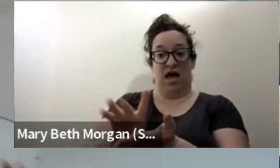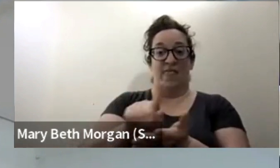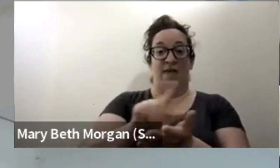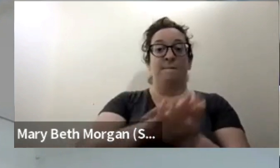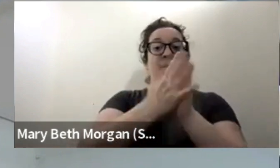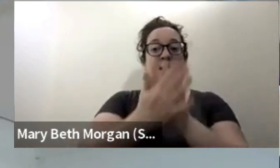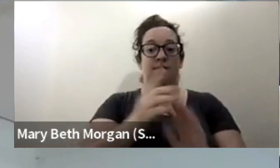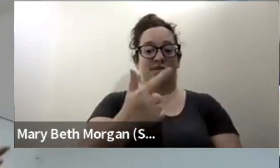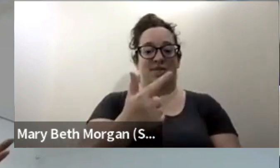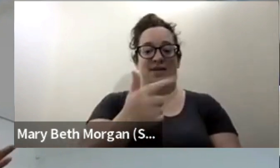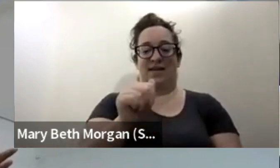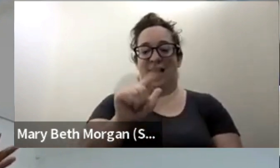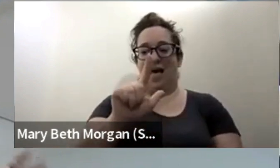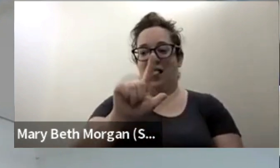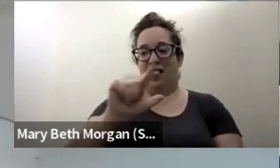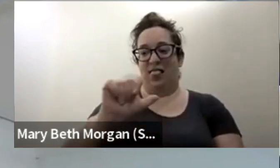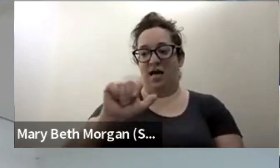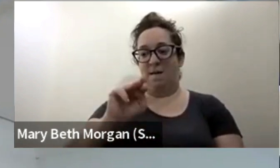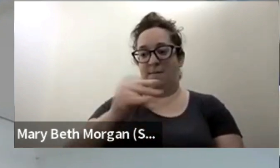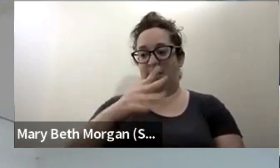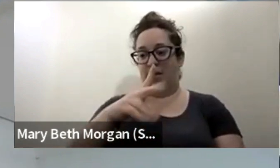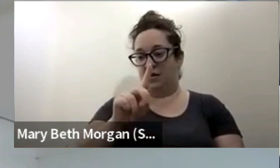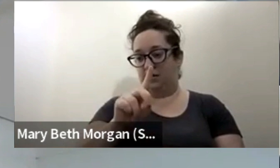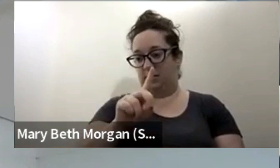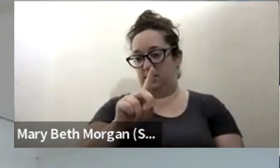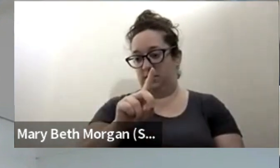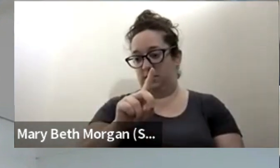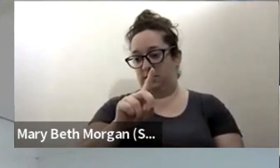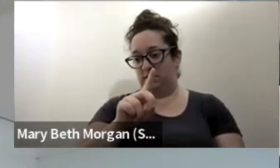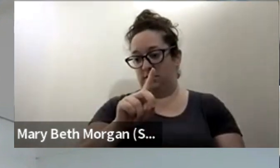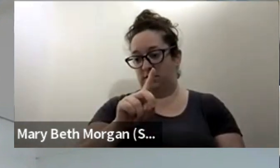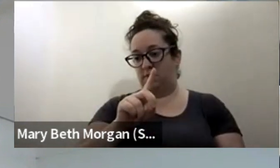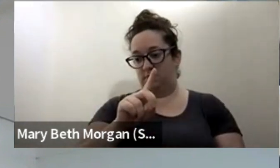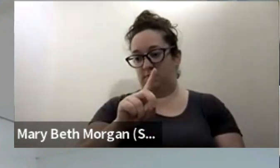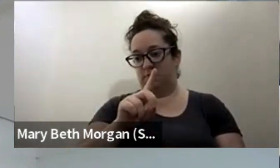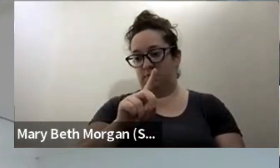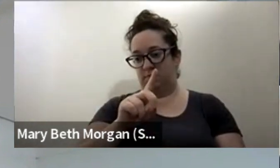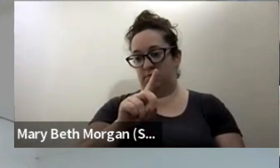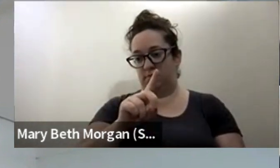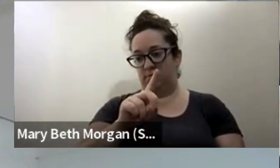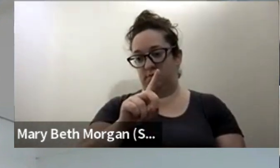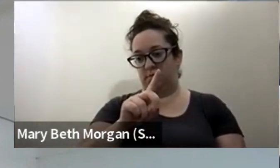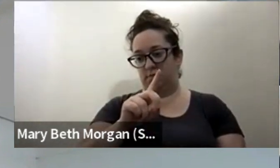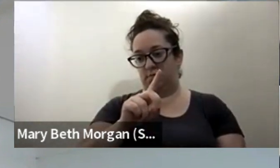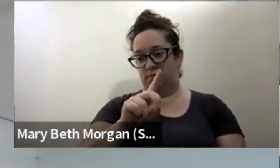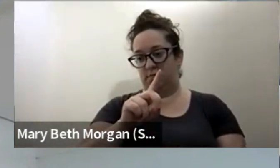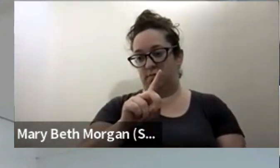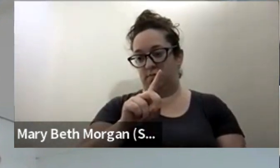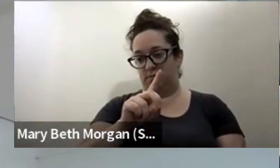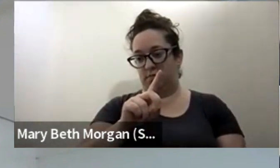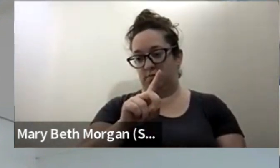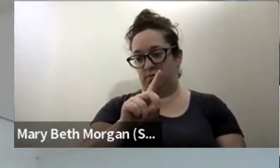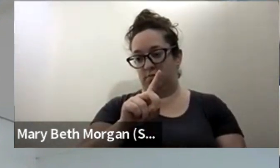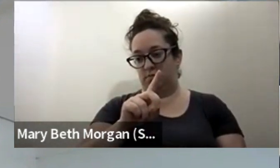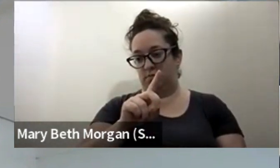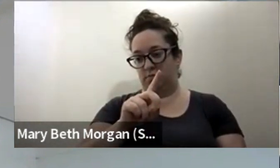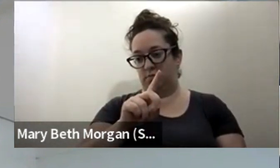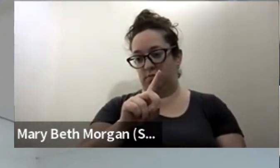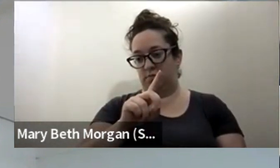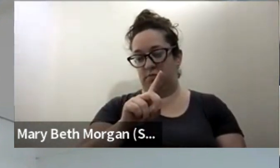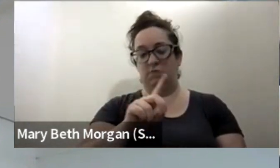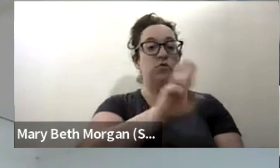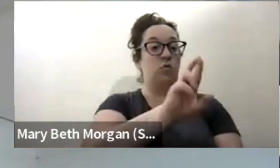And Ganymede, for those who don't know, and I just about know, so I recall Ganymede is the